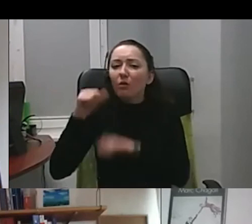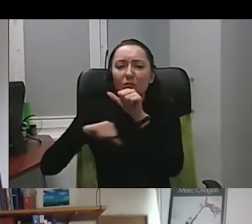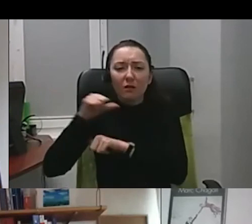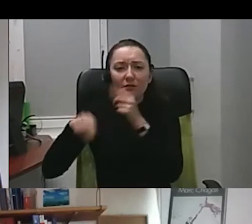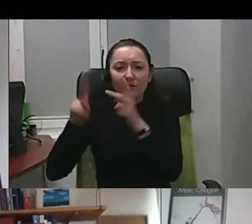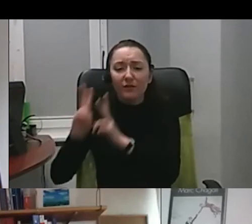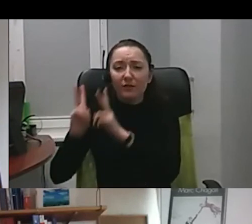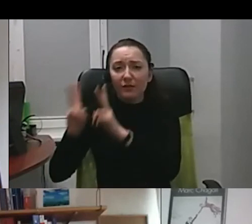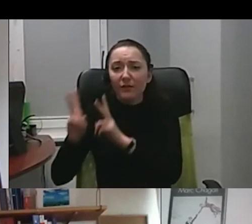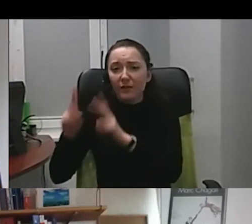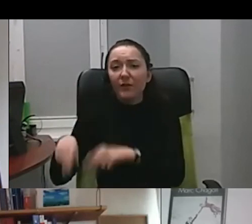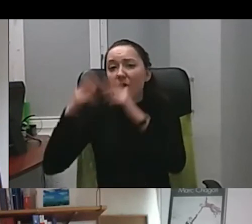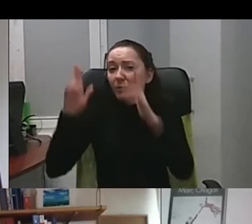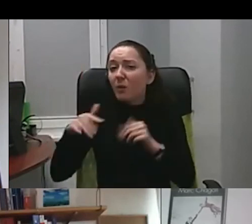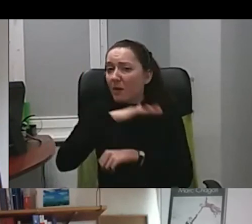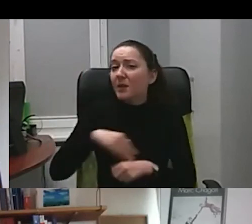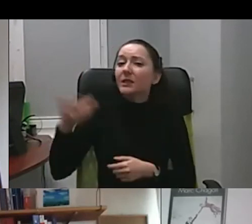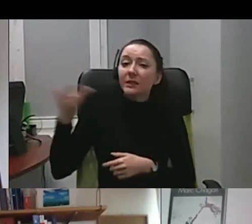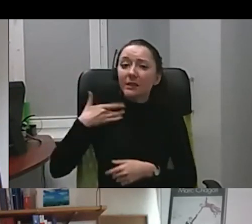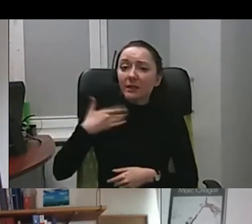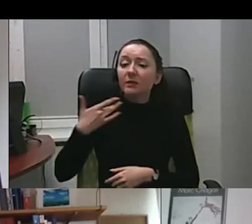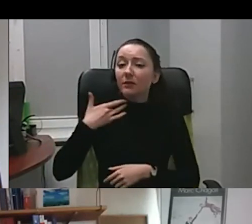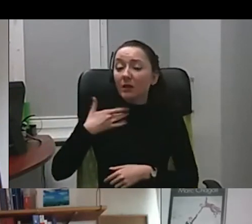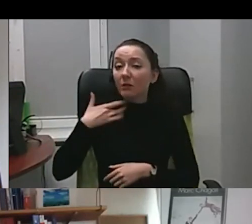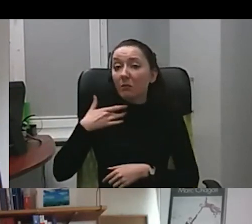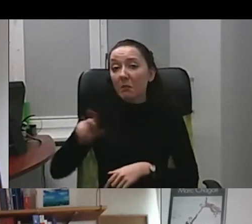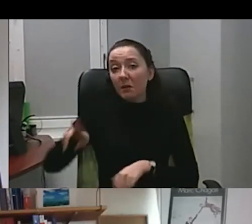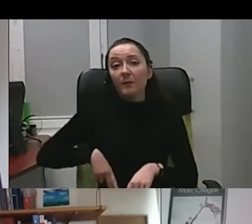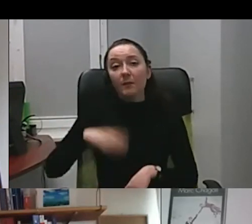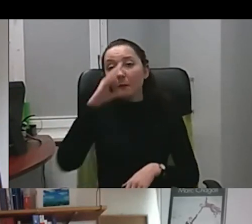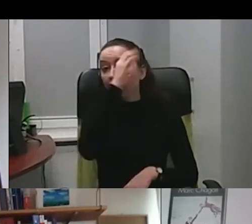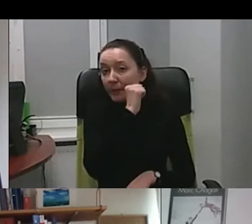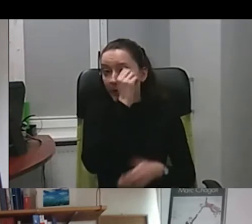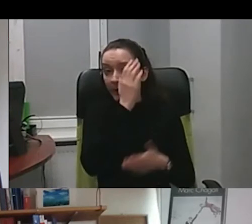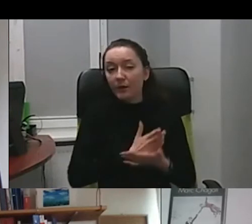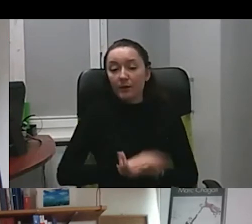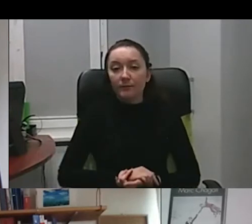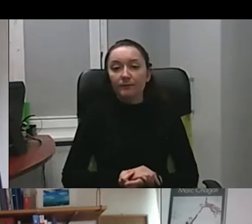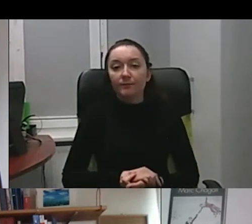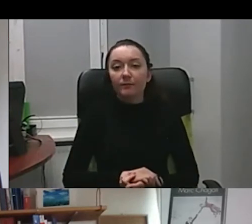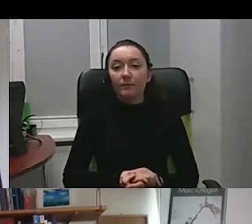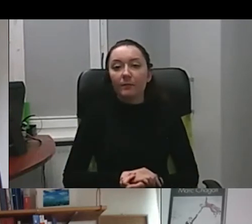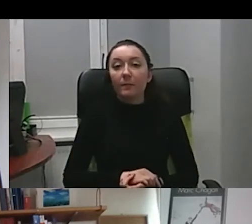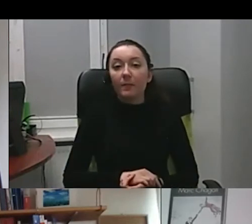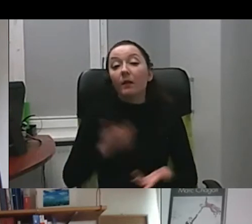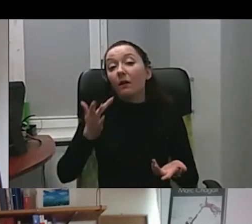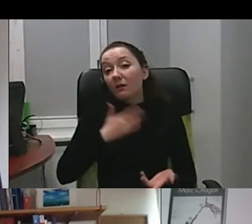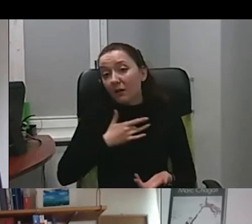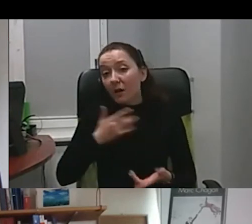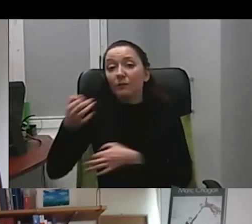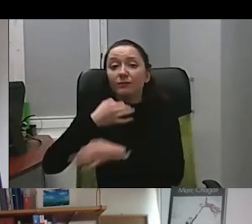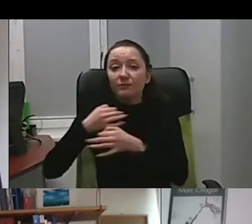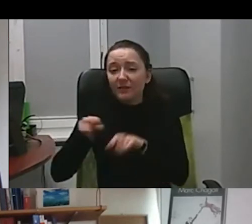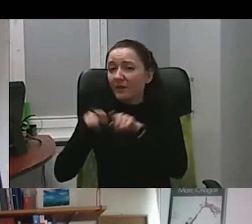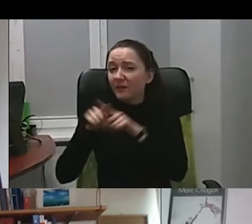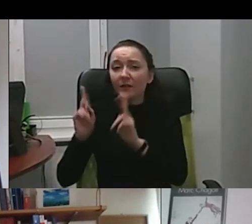of the government's announcements that they would consider this eventually, well, nothing has happened so far. So indeed,